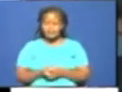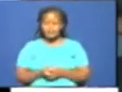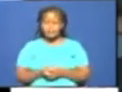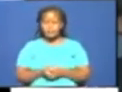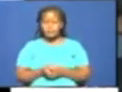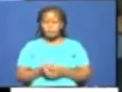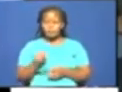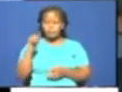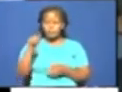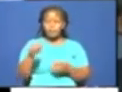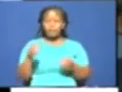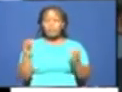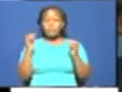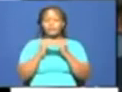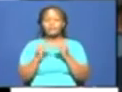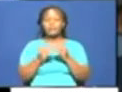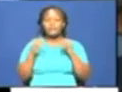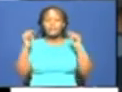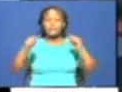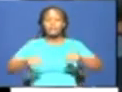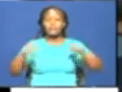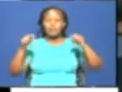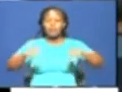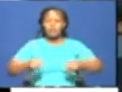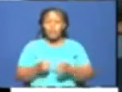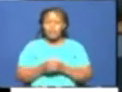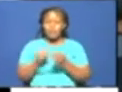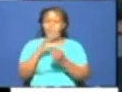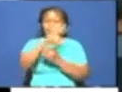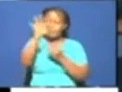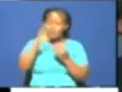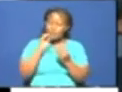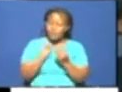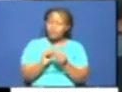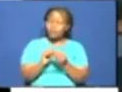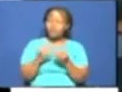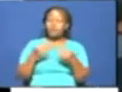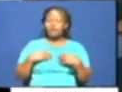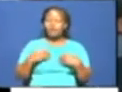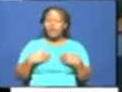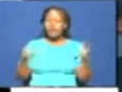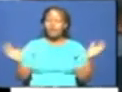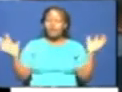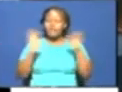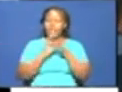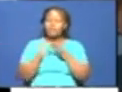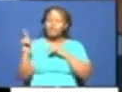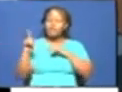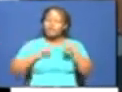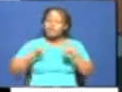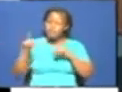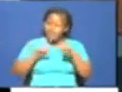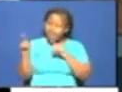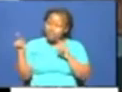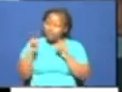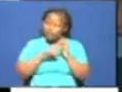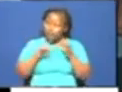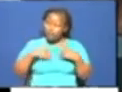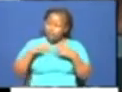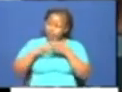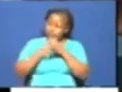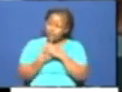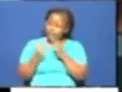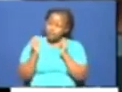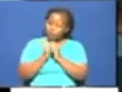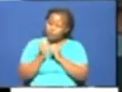This meeting today, the culmination of the Azimio la Umoja journeys you have taken together, and